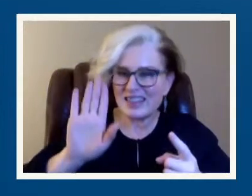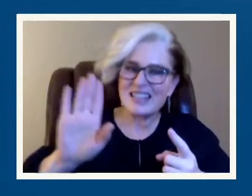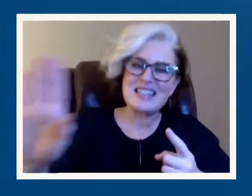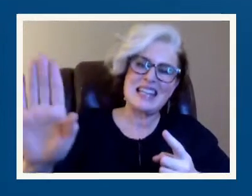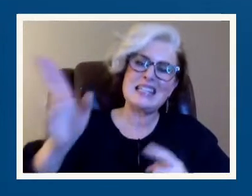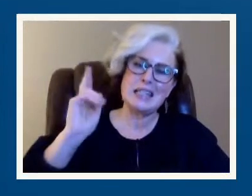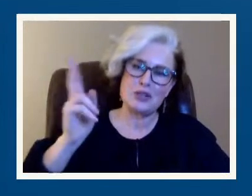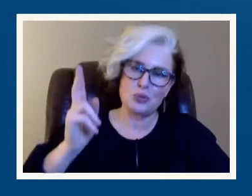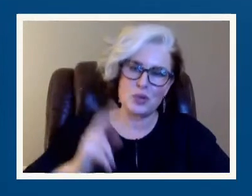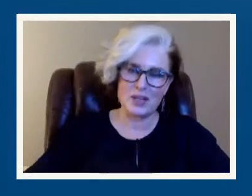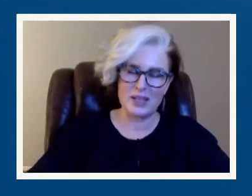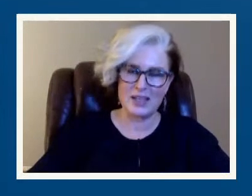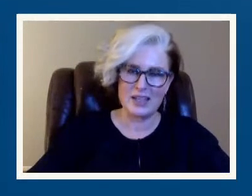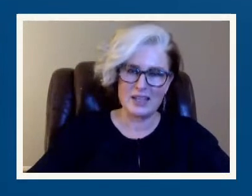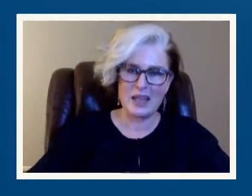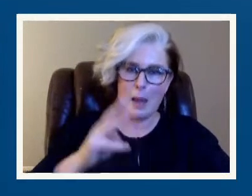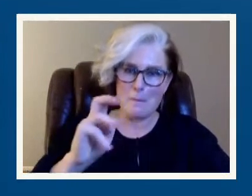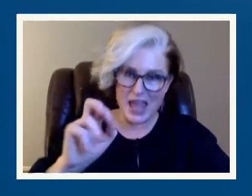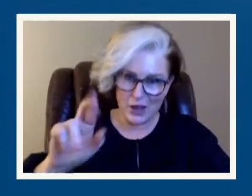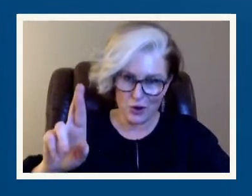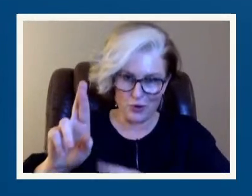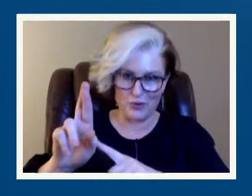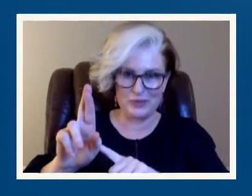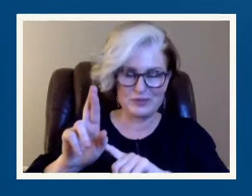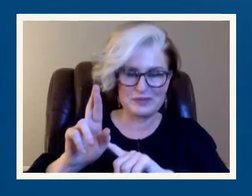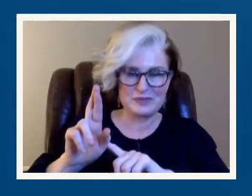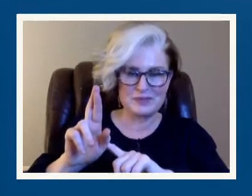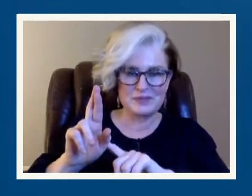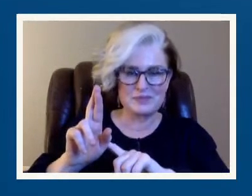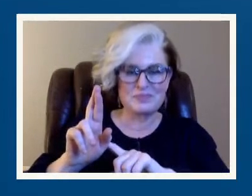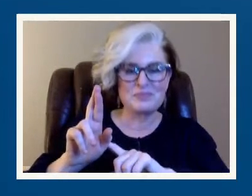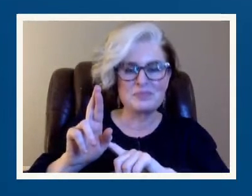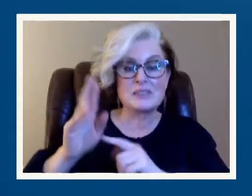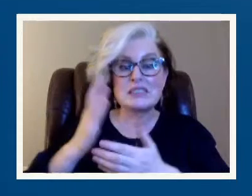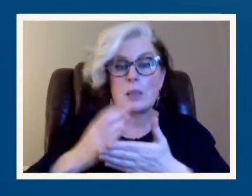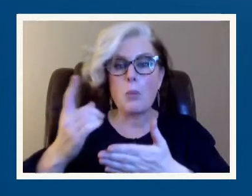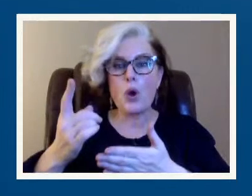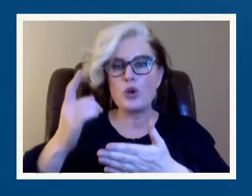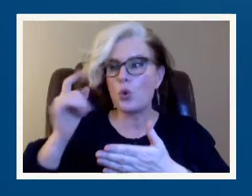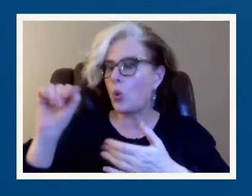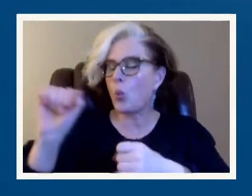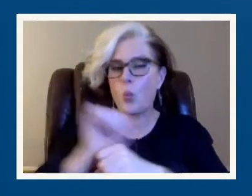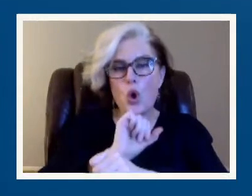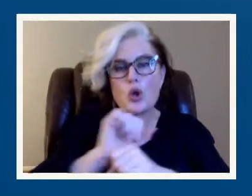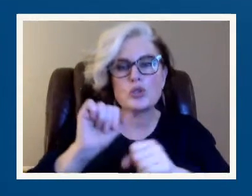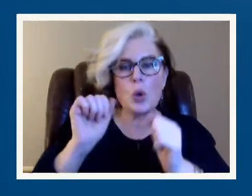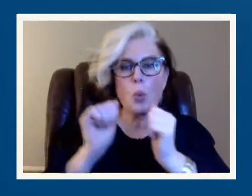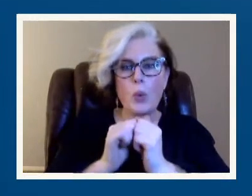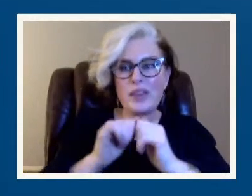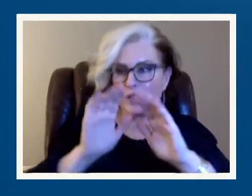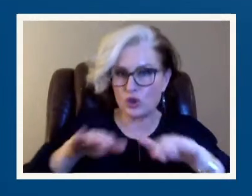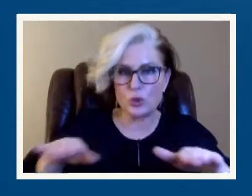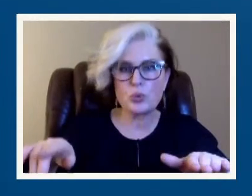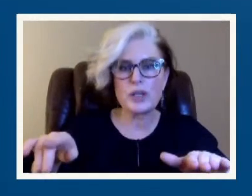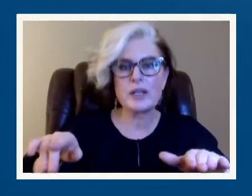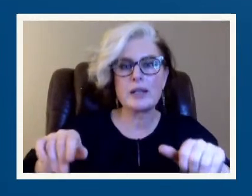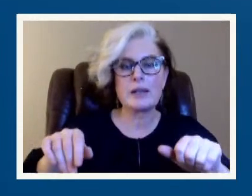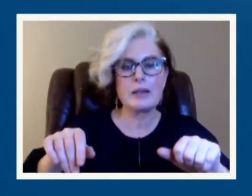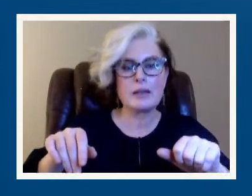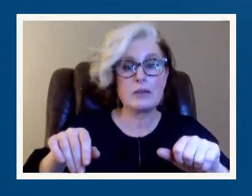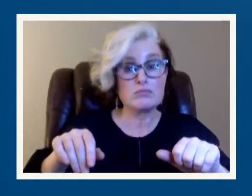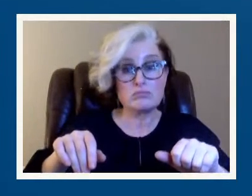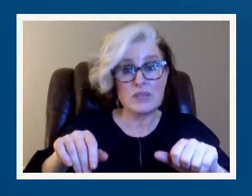record. As a mayor, as somebody who worked with kids who didn't have